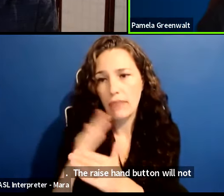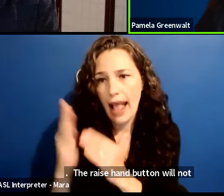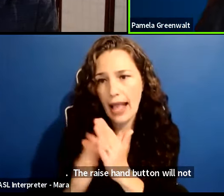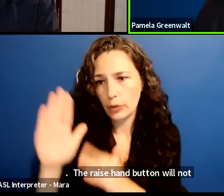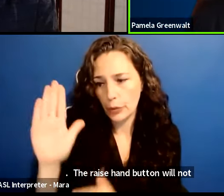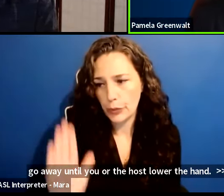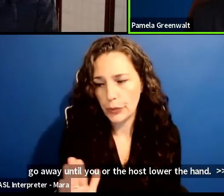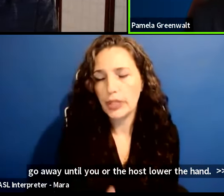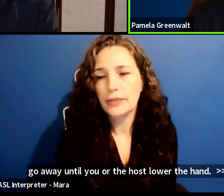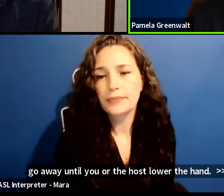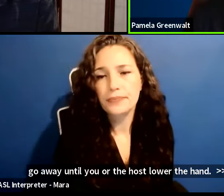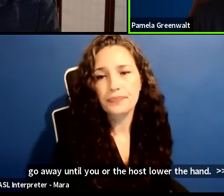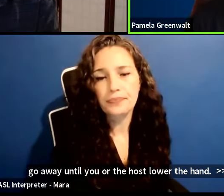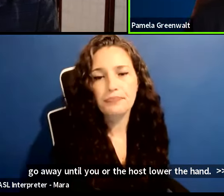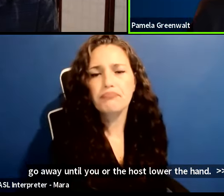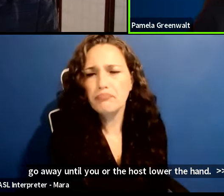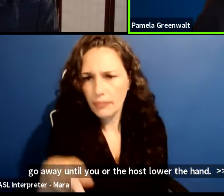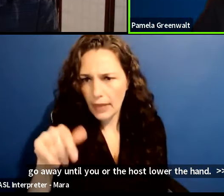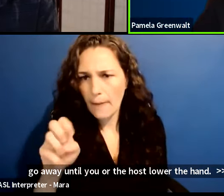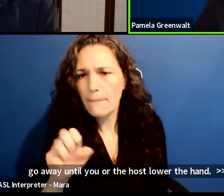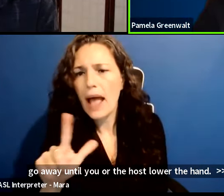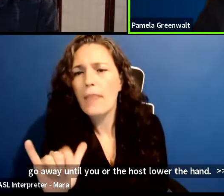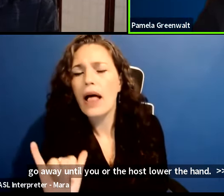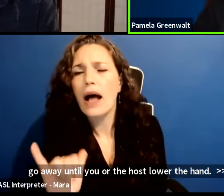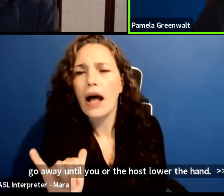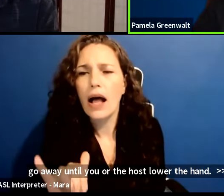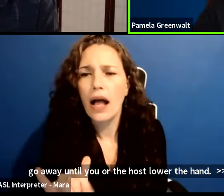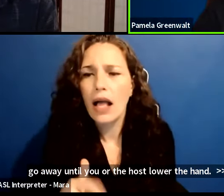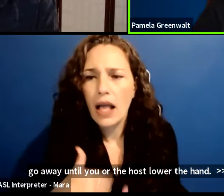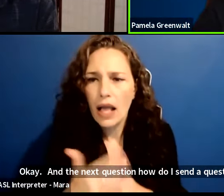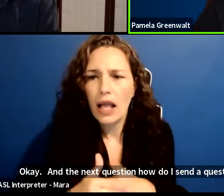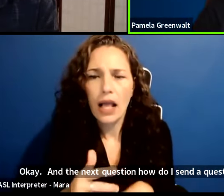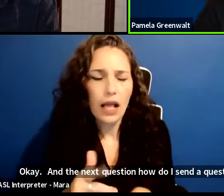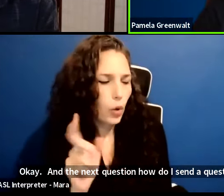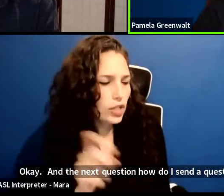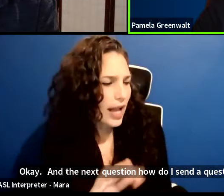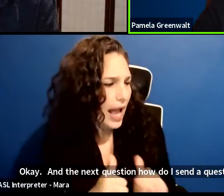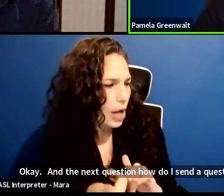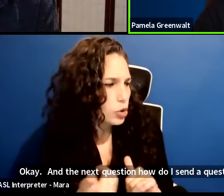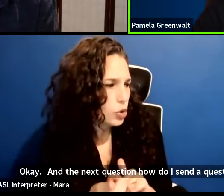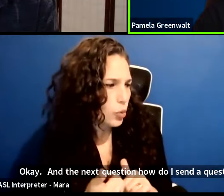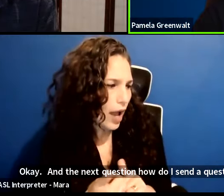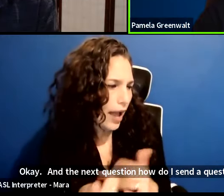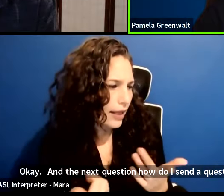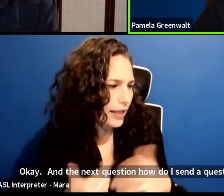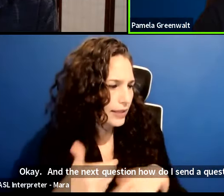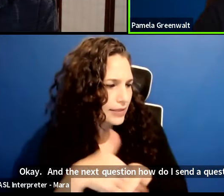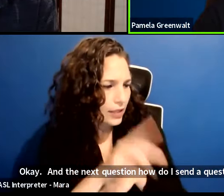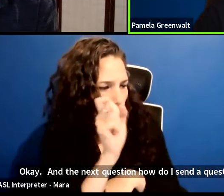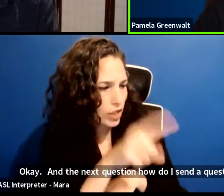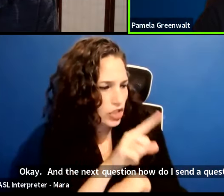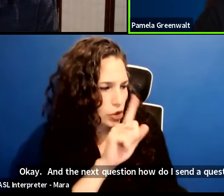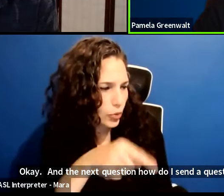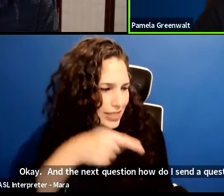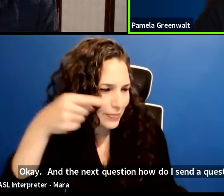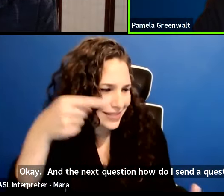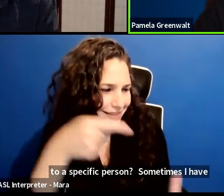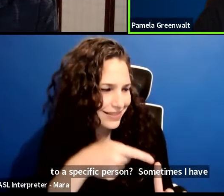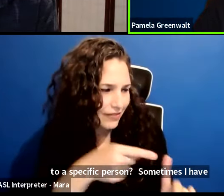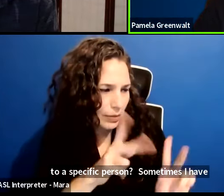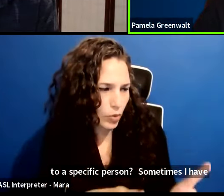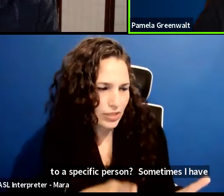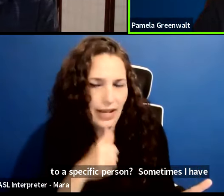And the next question, how do I send a question to a specific person? Sometimes I have questions that I don't want to send to